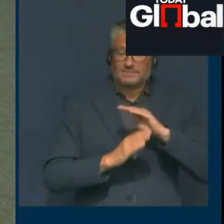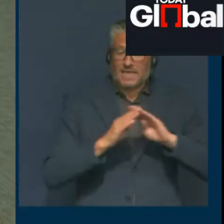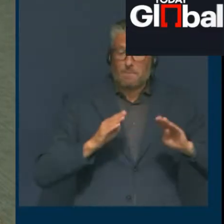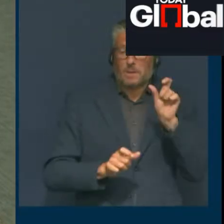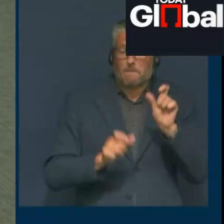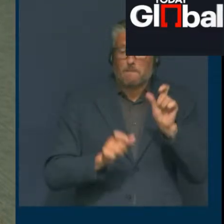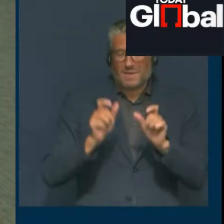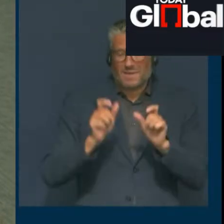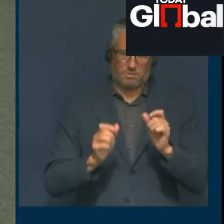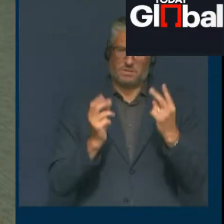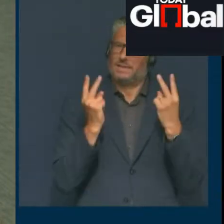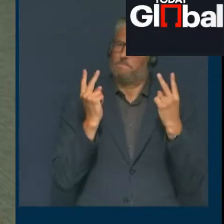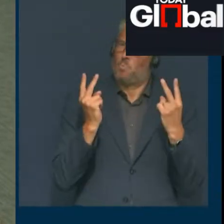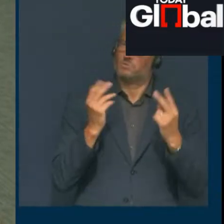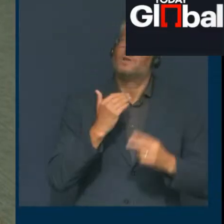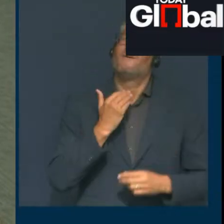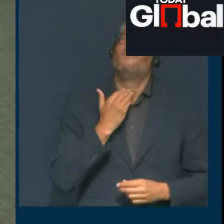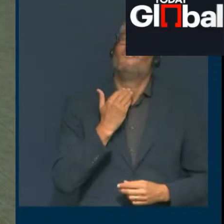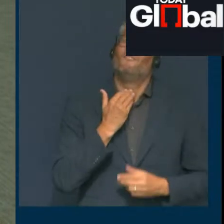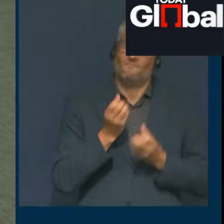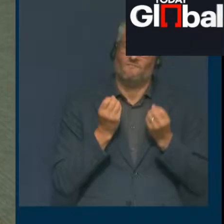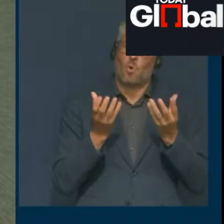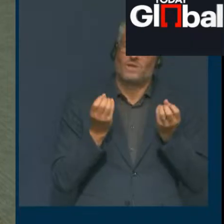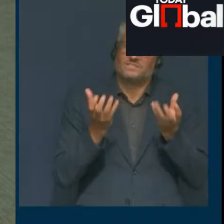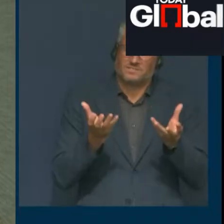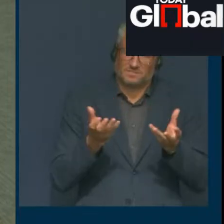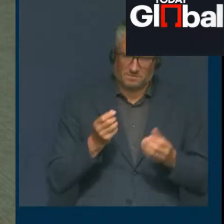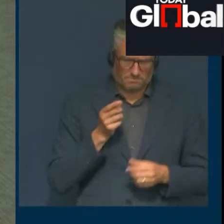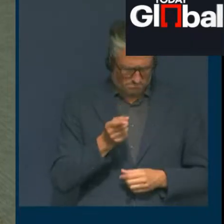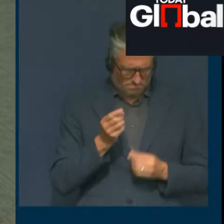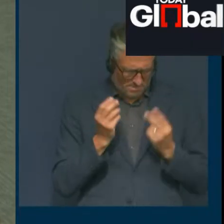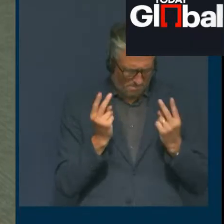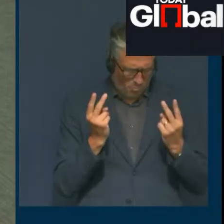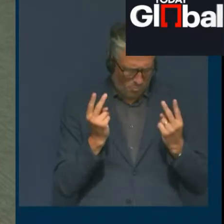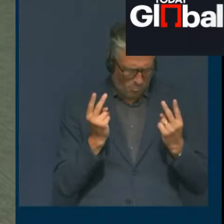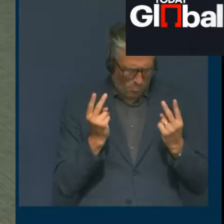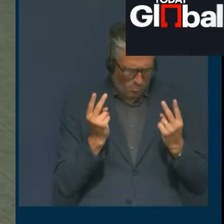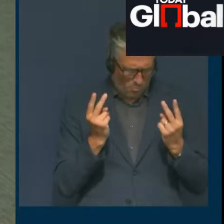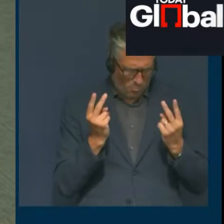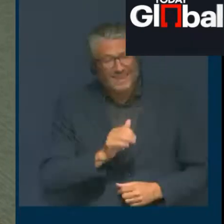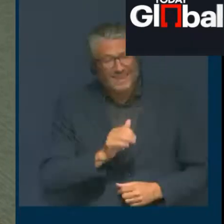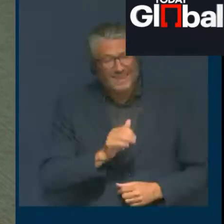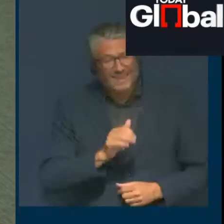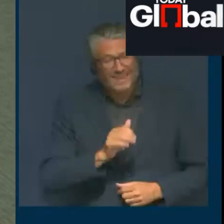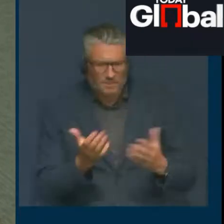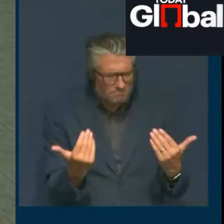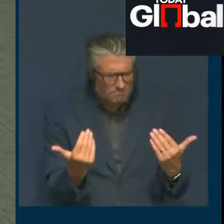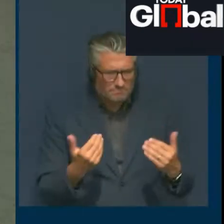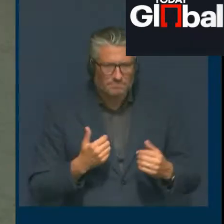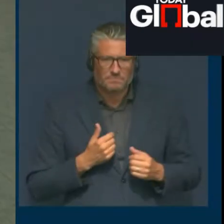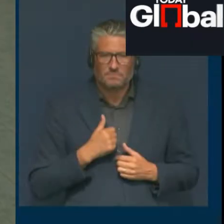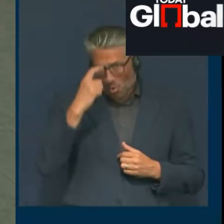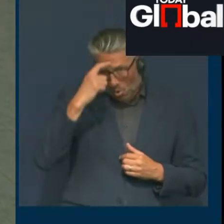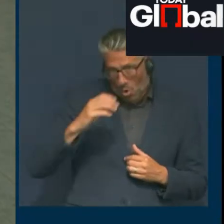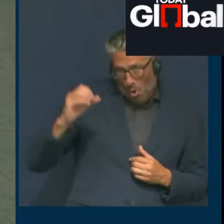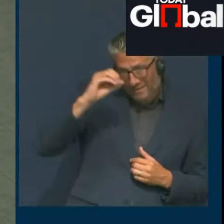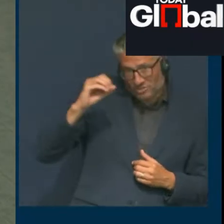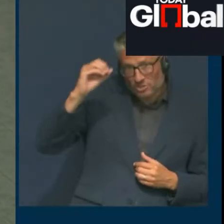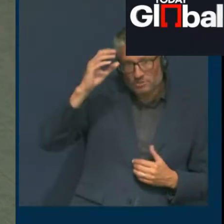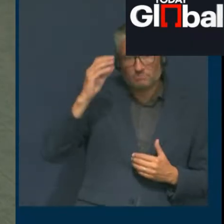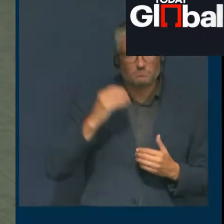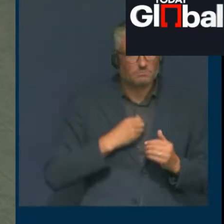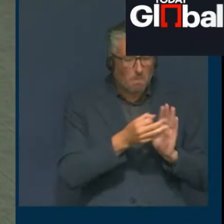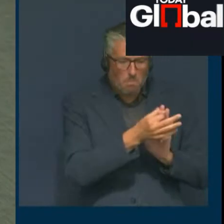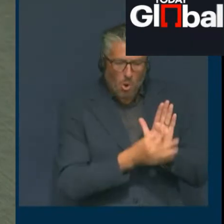heard and integrated, we urge them to express their opinions and everything that has to do with policies and strategies